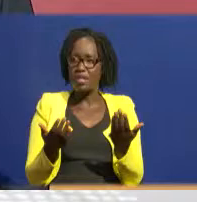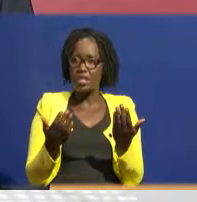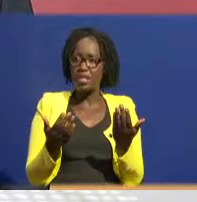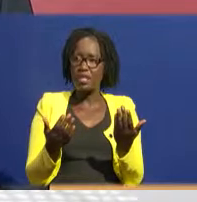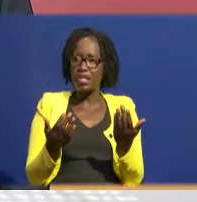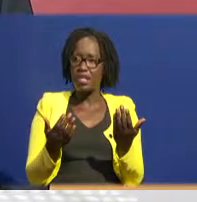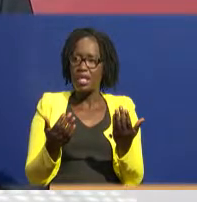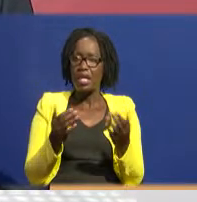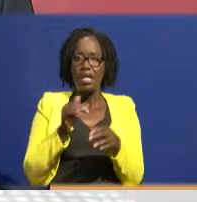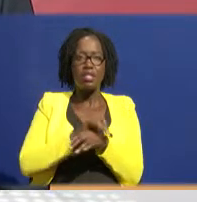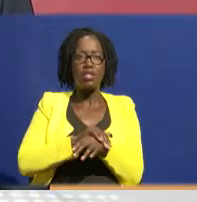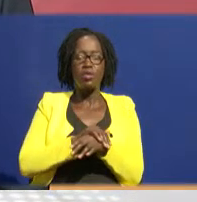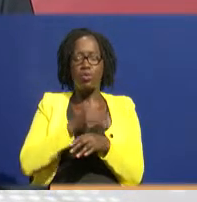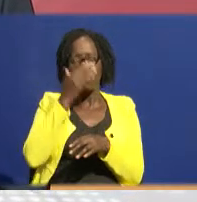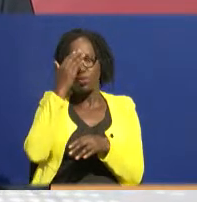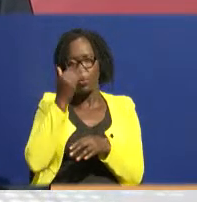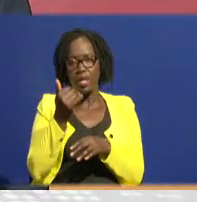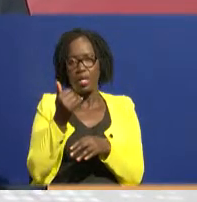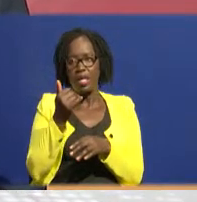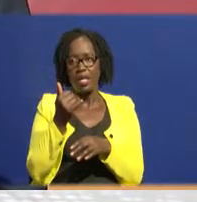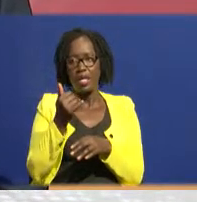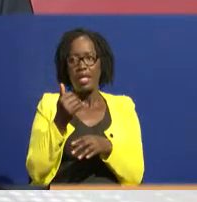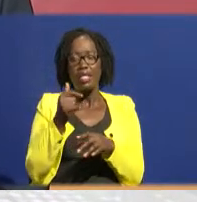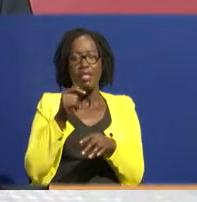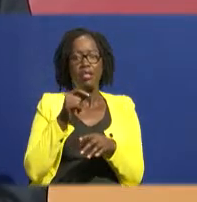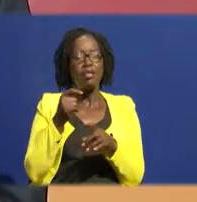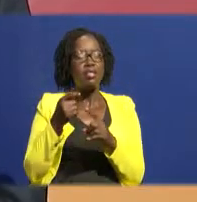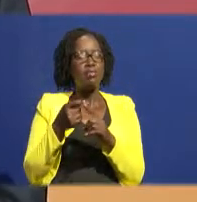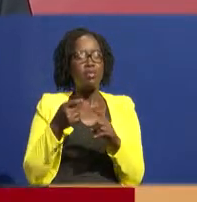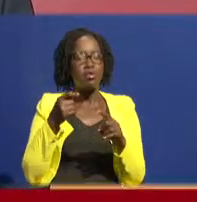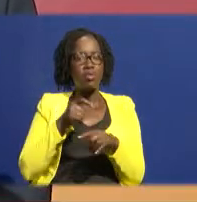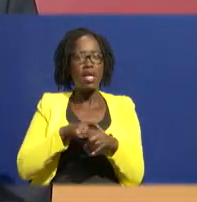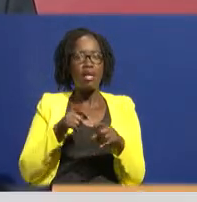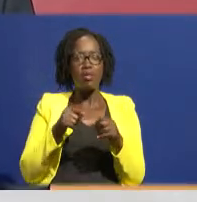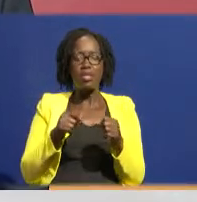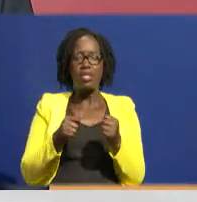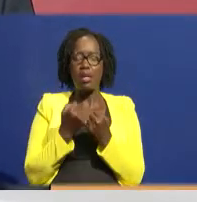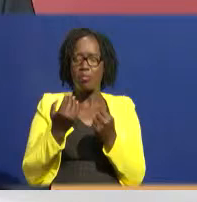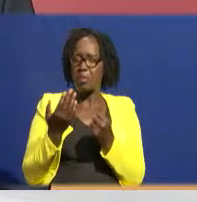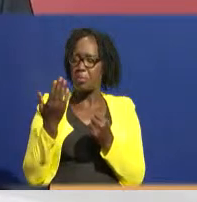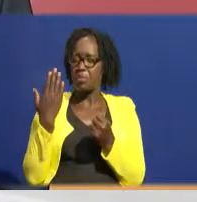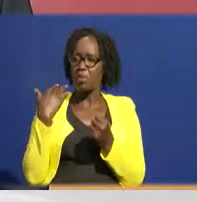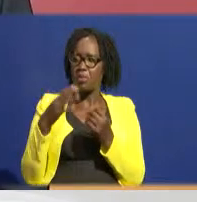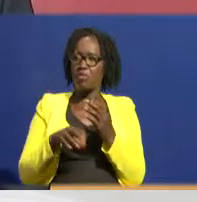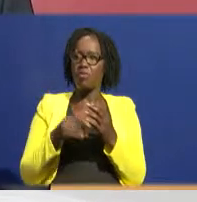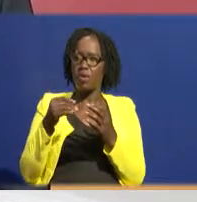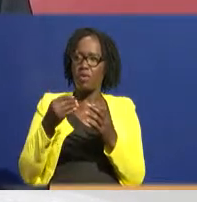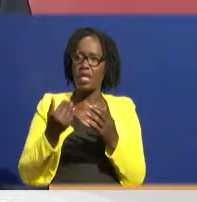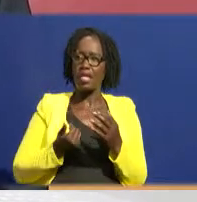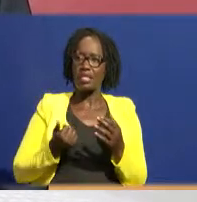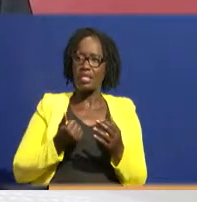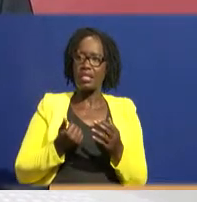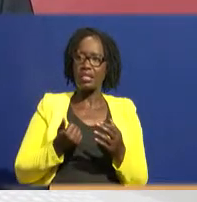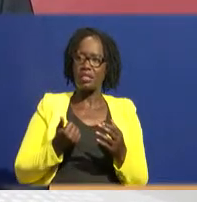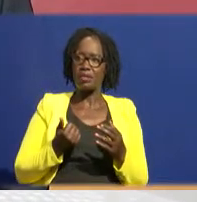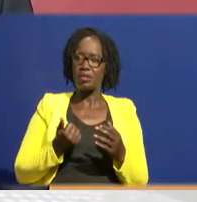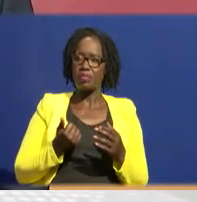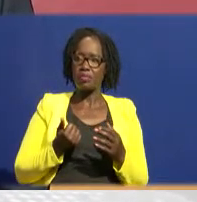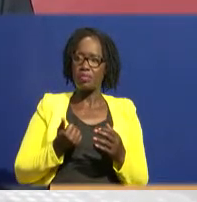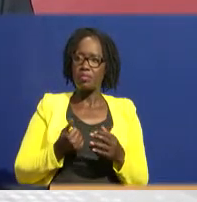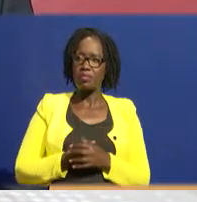it's just good, because since the incident happened the other years, which we found one child was being